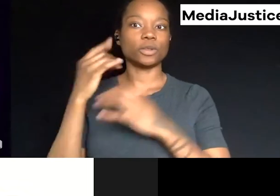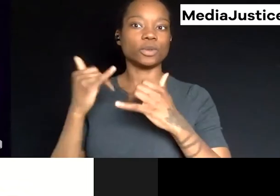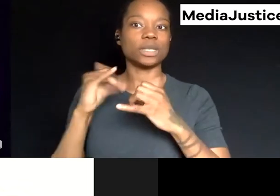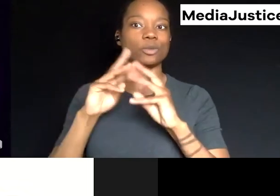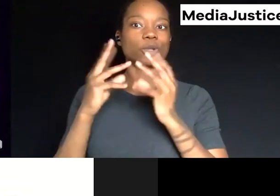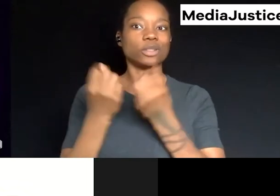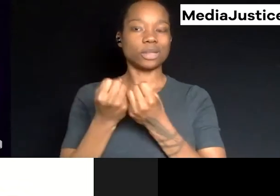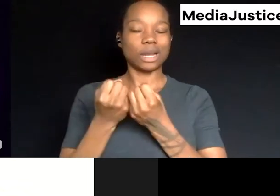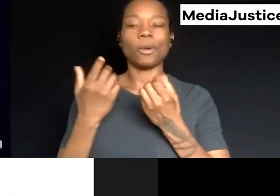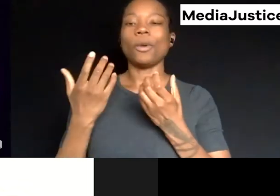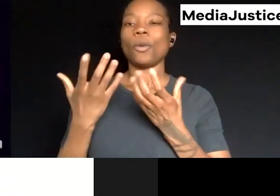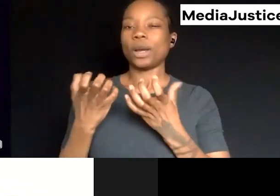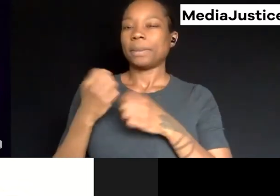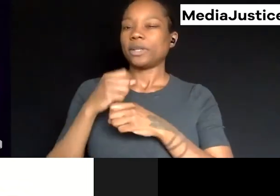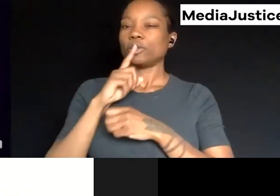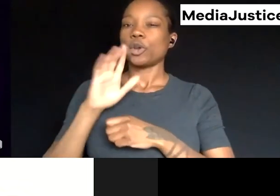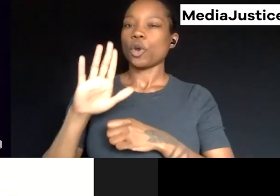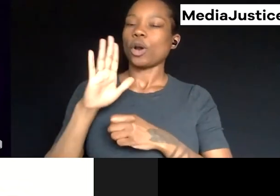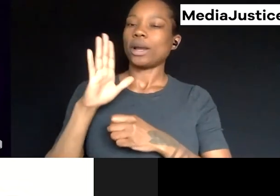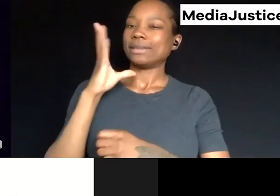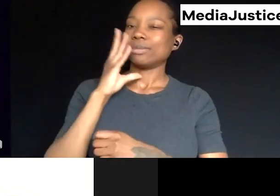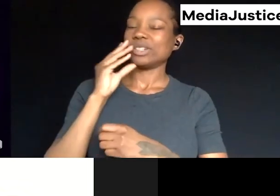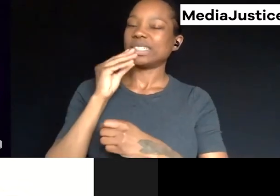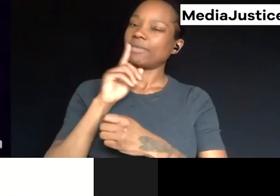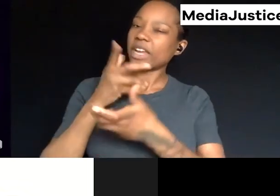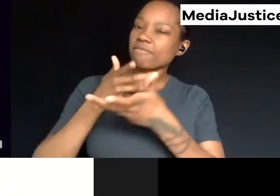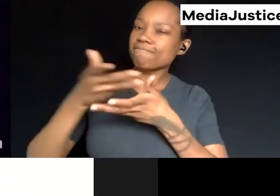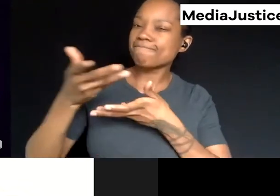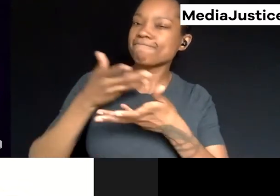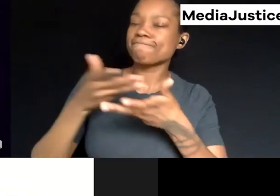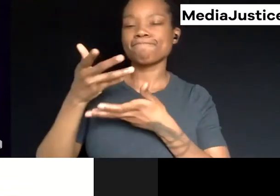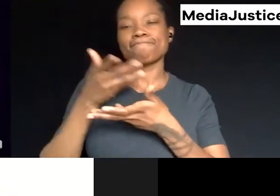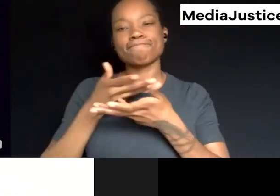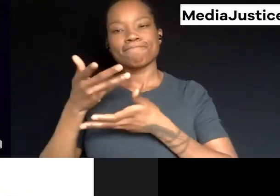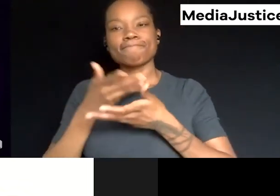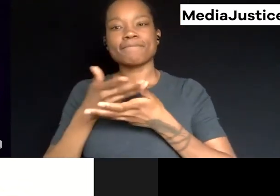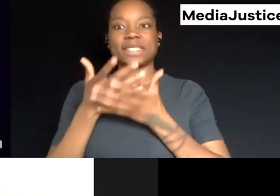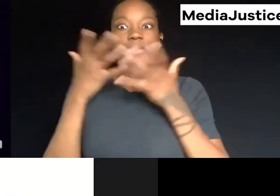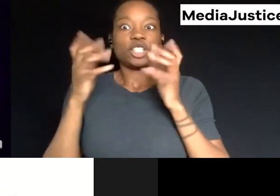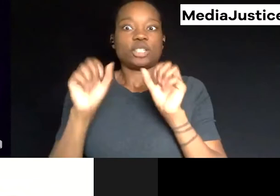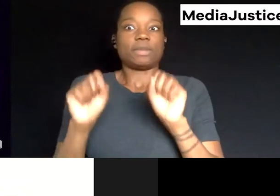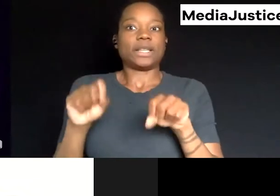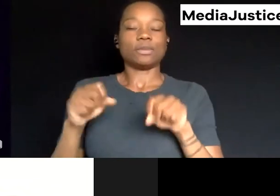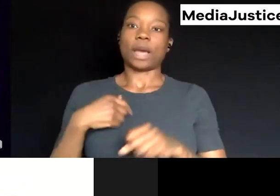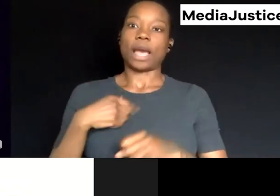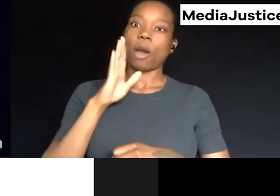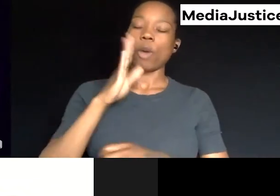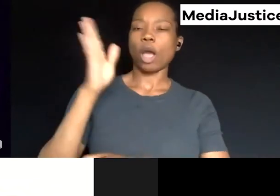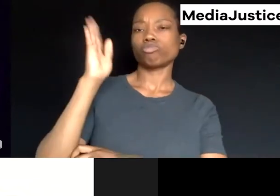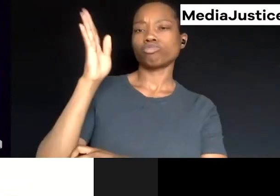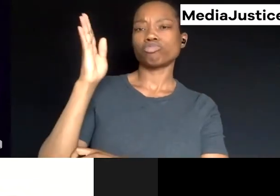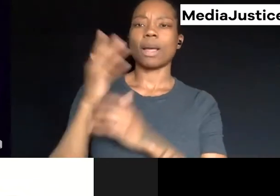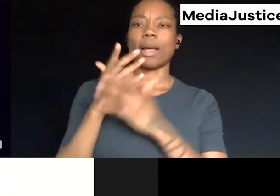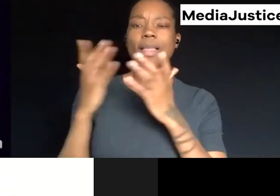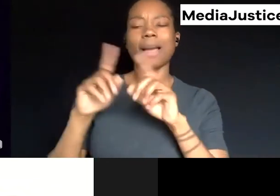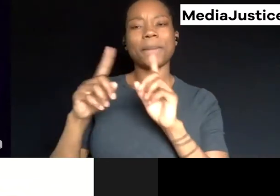possible. Obviously, I'll be talking for quite a bit, but I'll be relying on certain tools to help me make